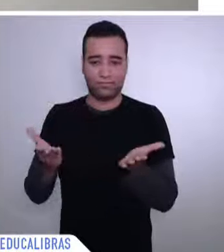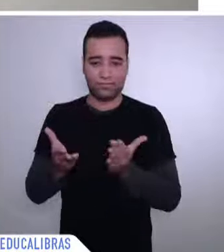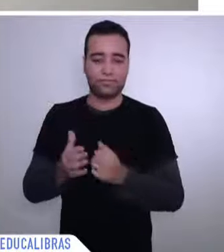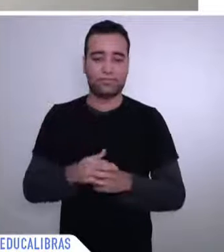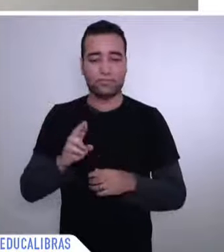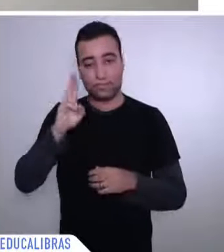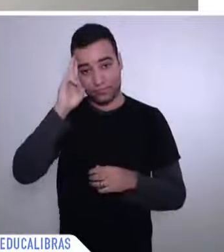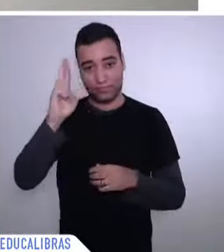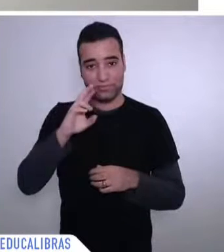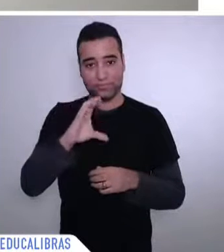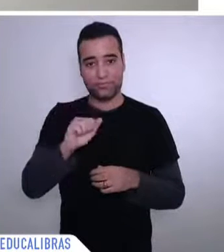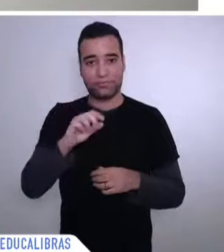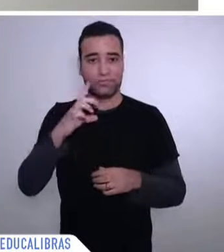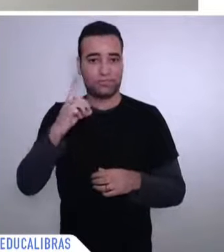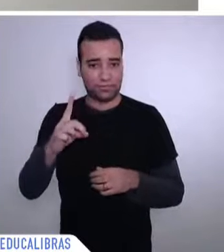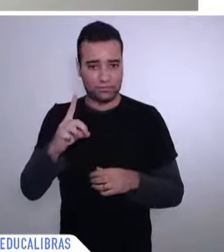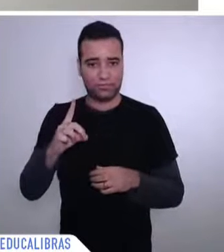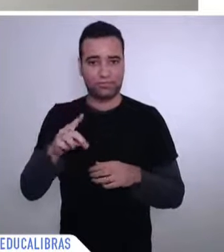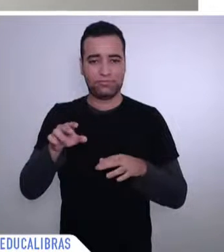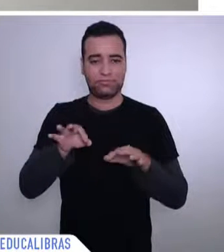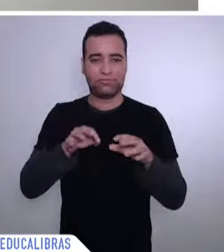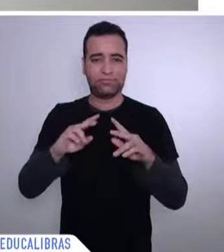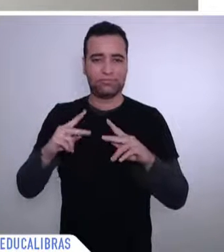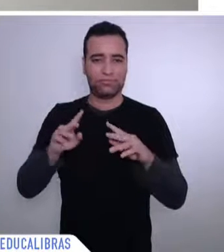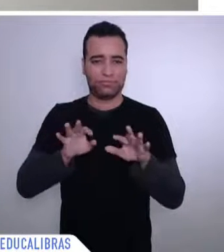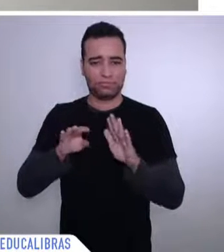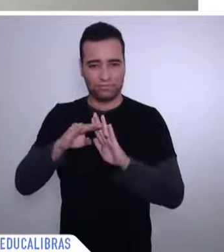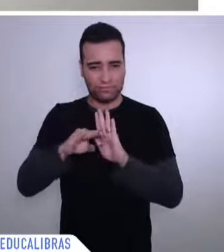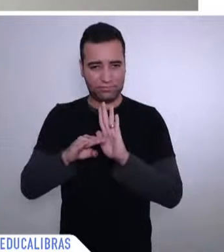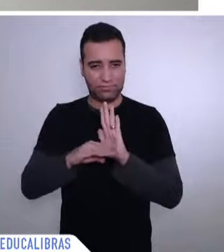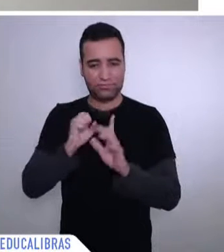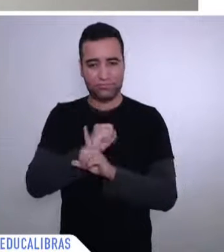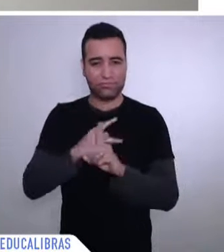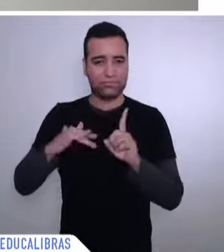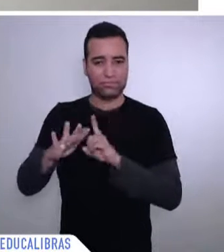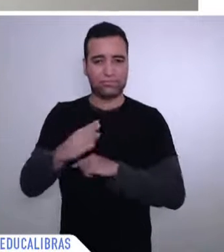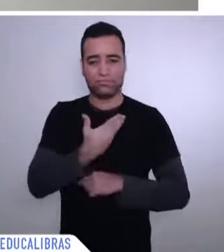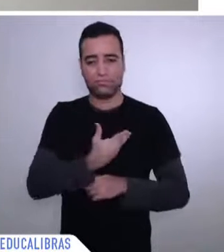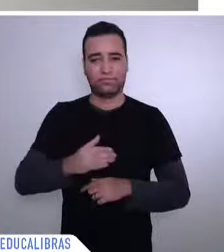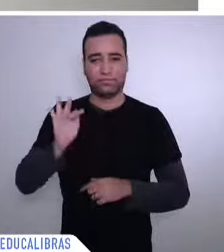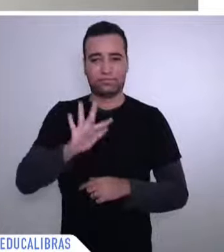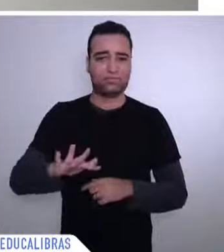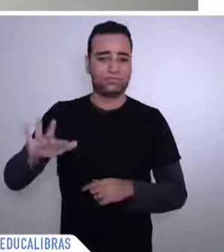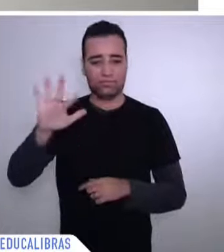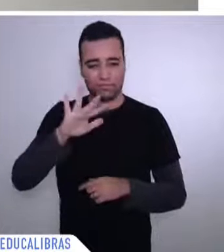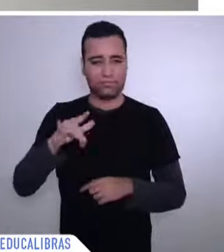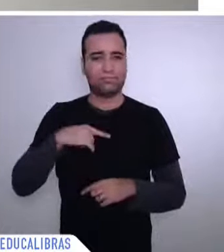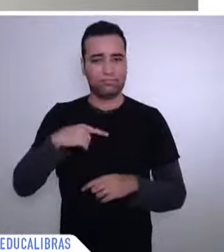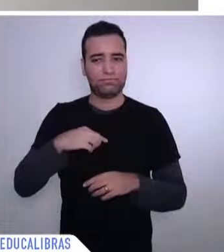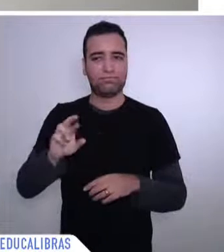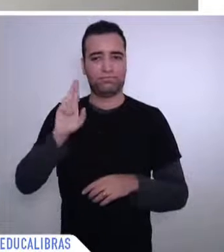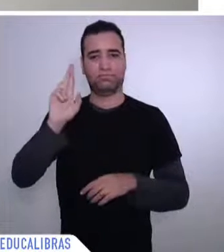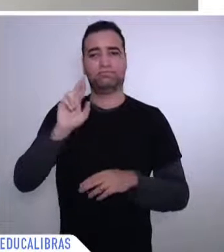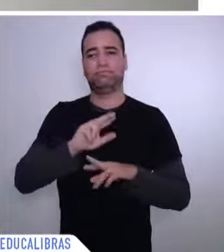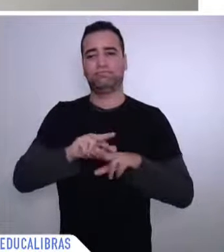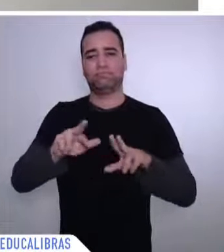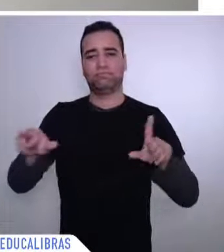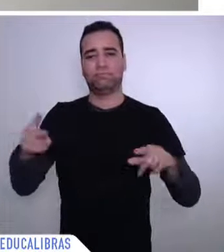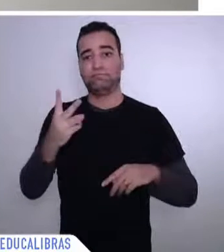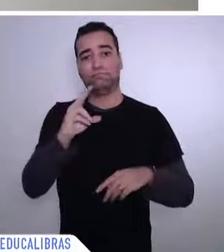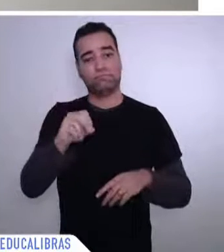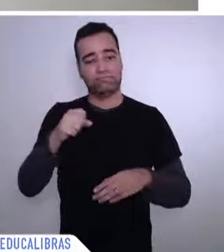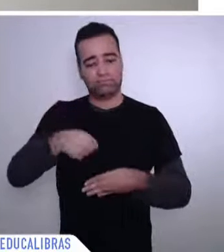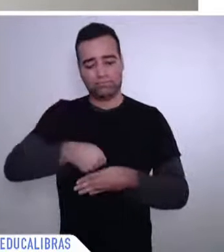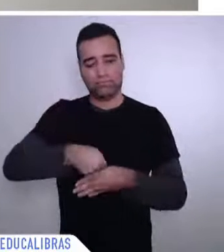IPEA. She was the director of the social program Single Registry System of the federal government, among which is